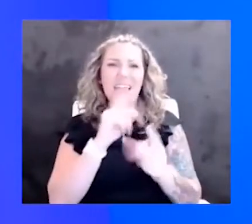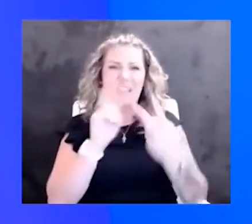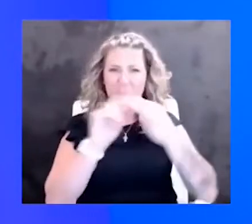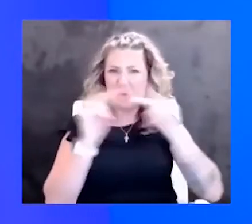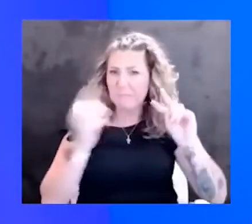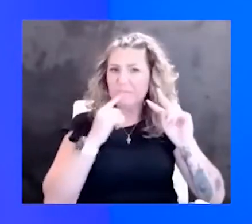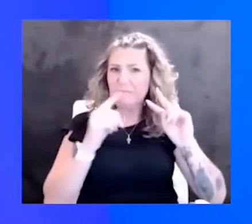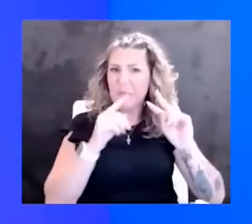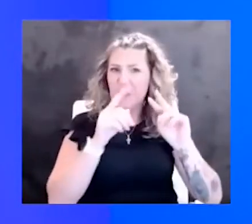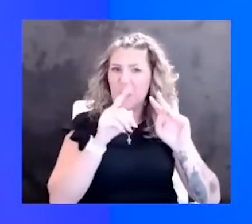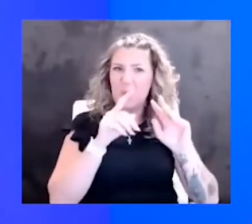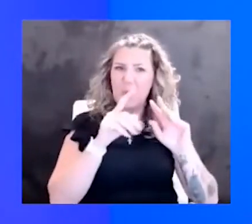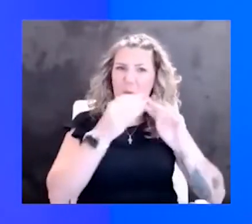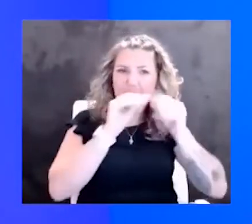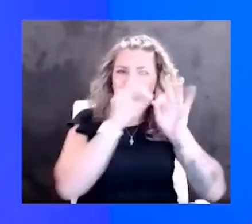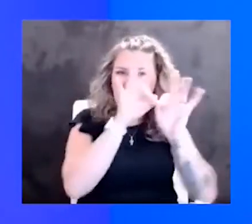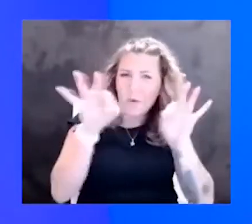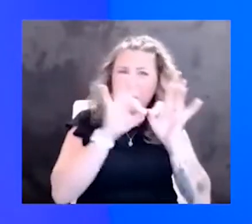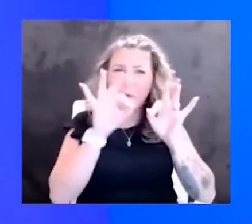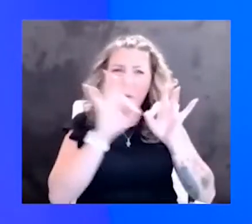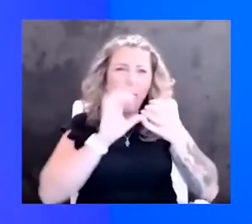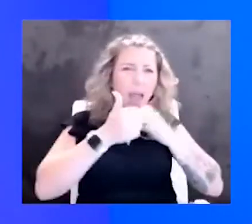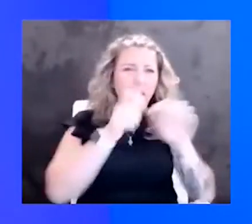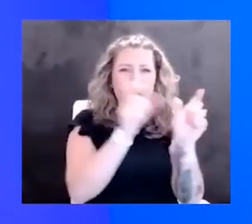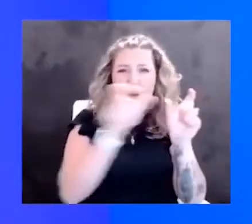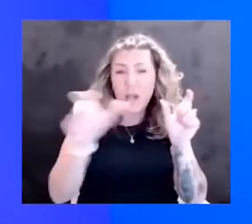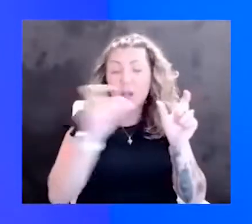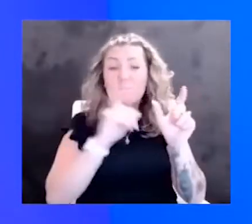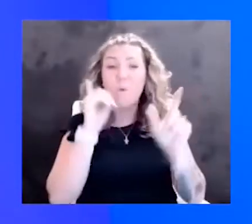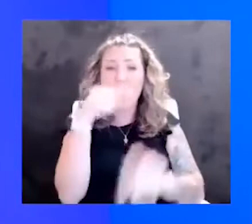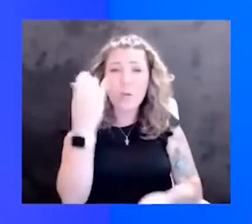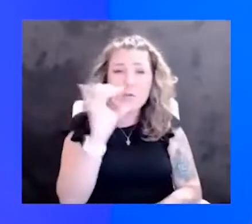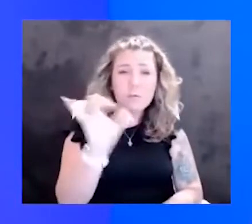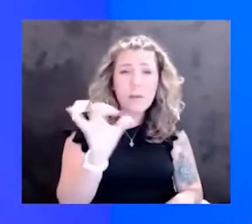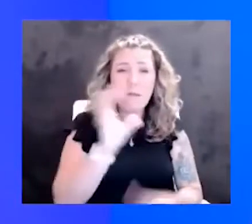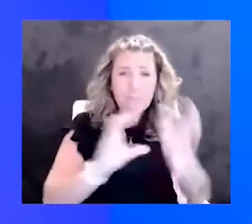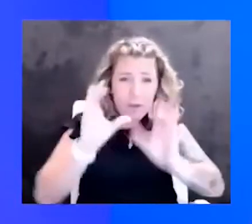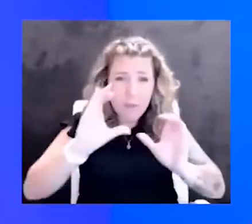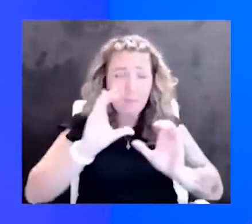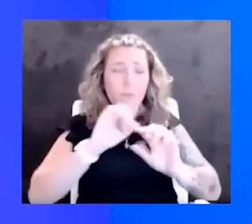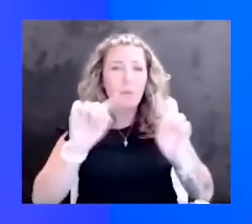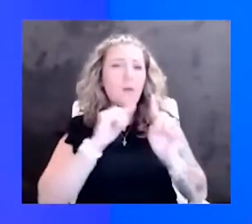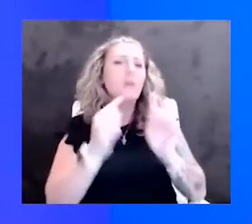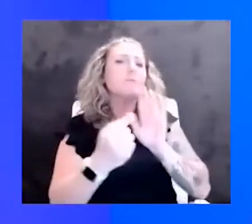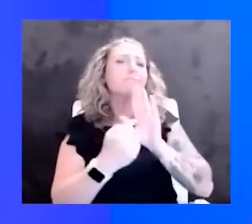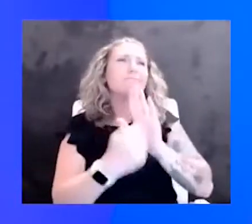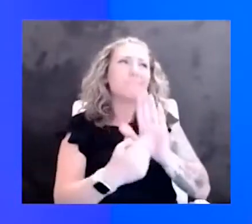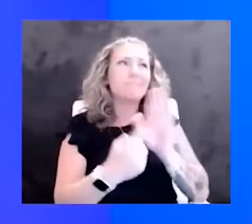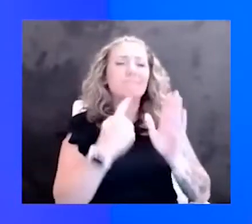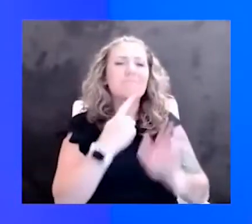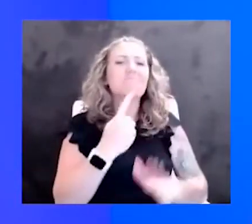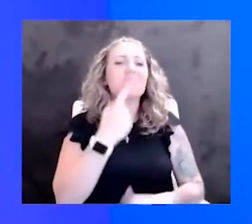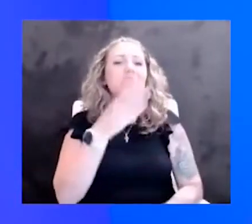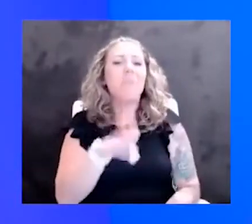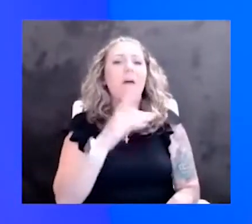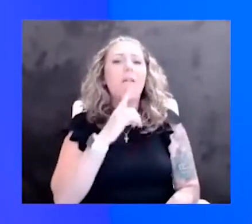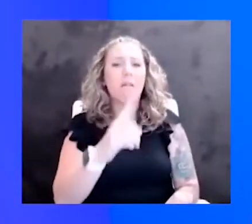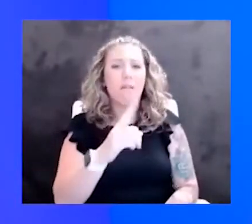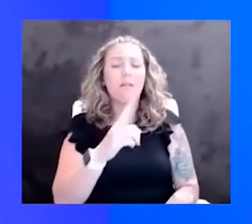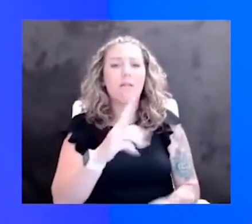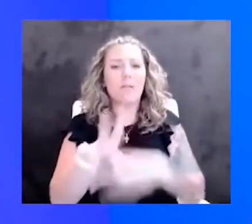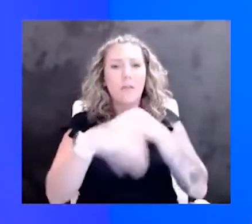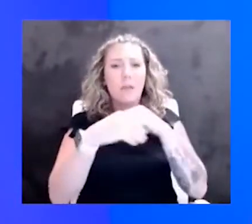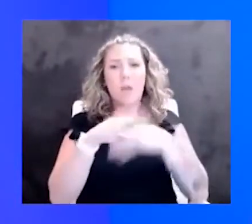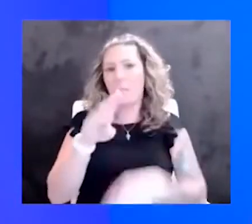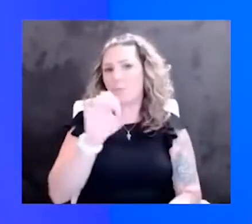be or when it will appear, but I think indicators are that there'll be a booster recommended. And then the other thing, I just heard this